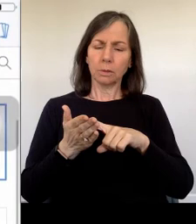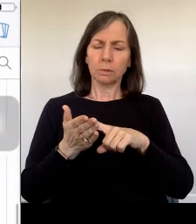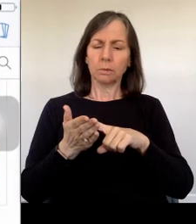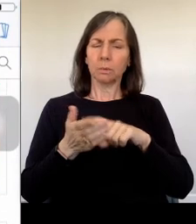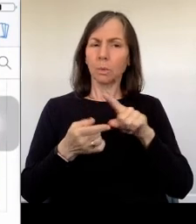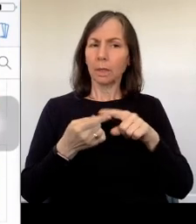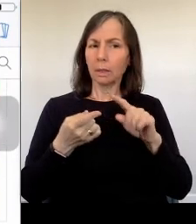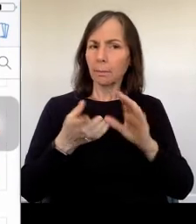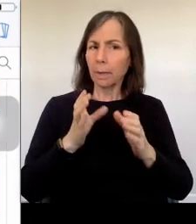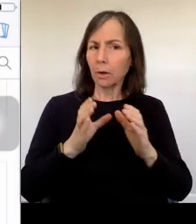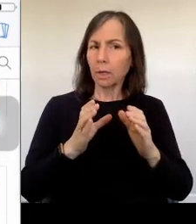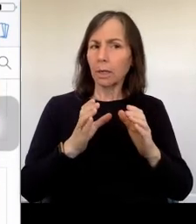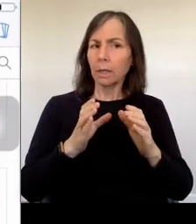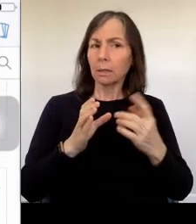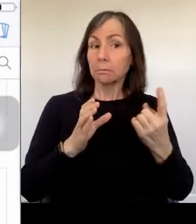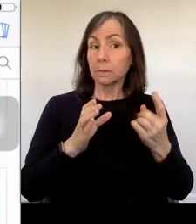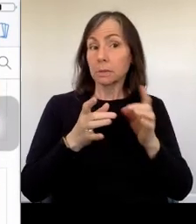Thinking about that.